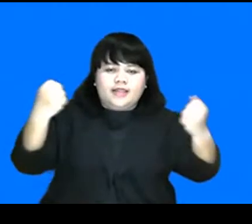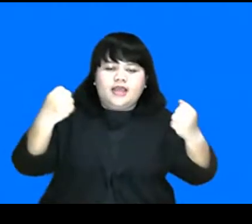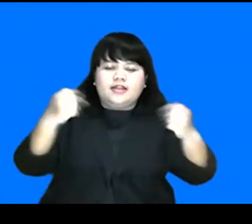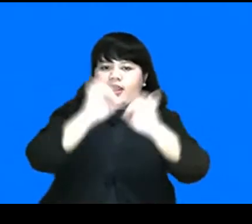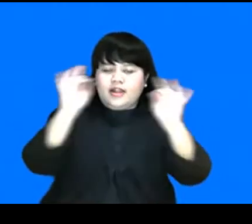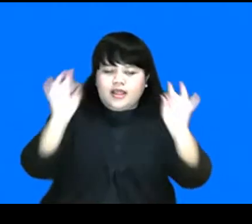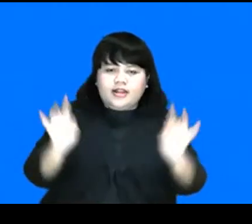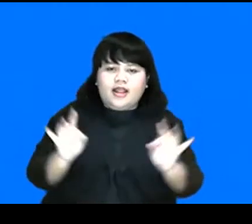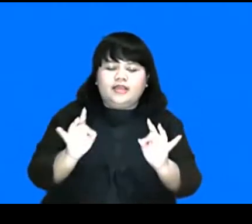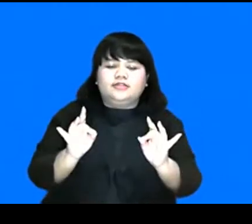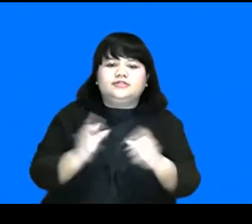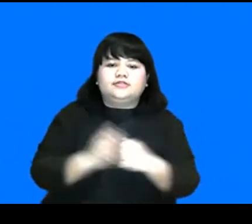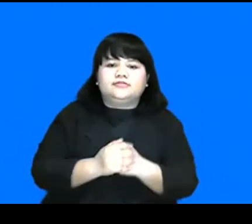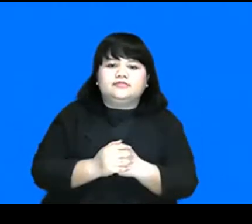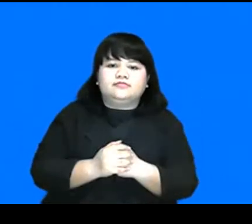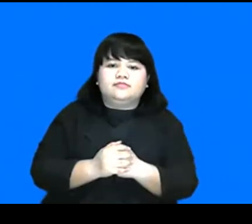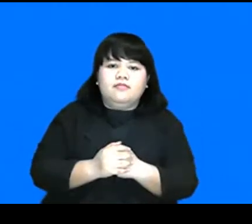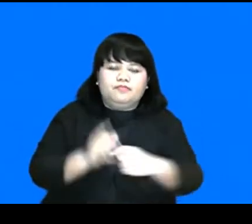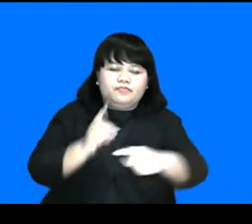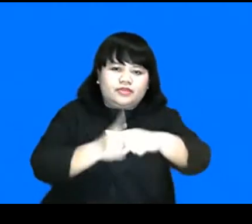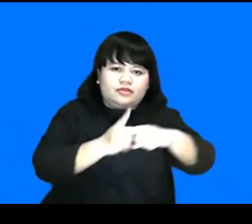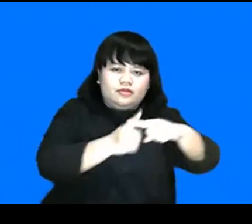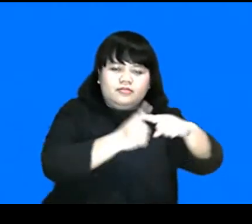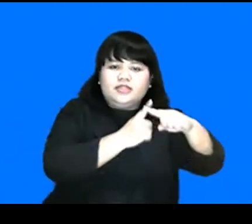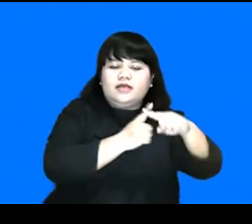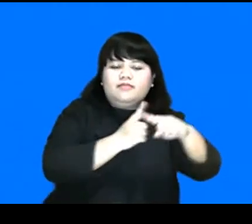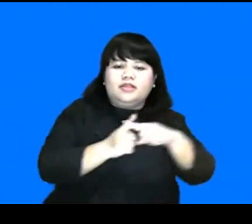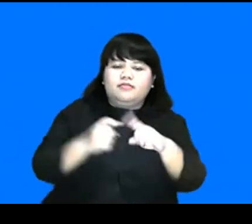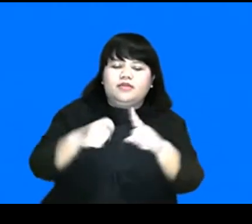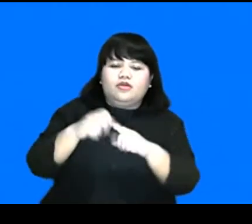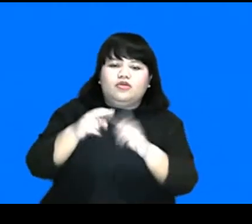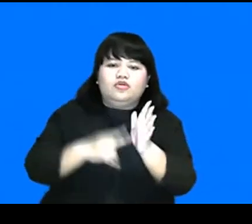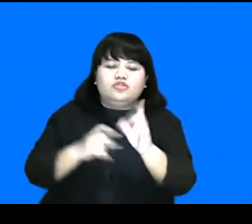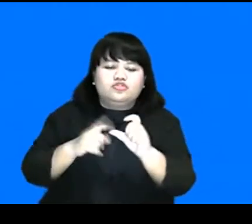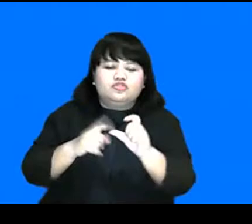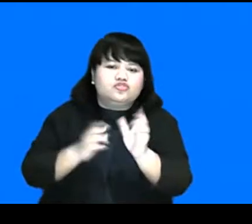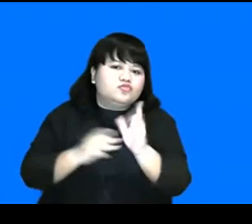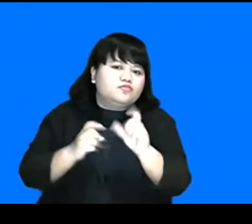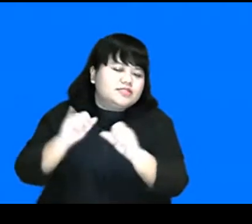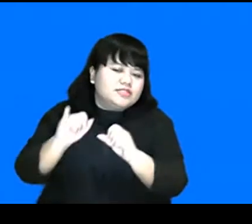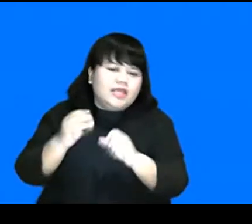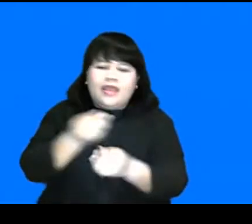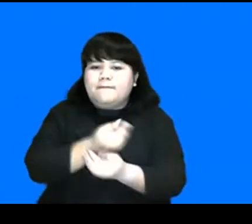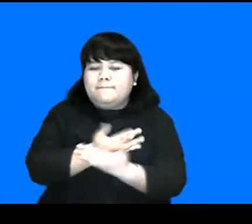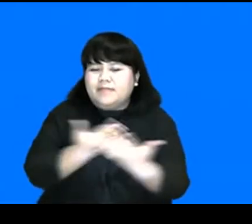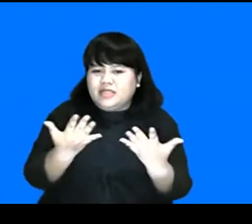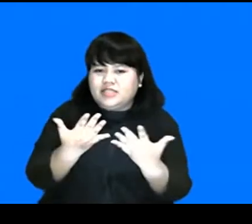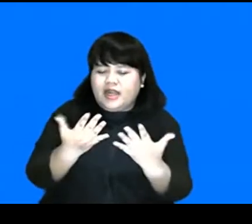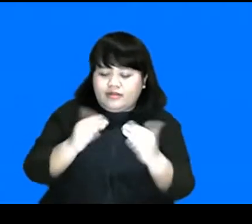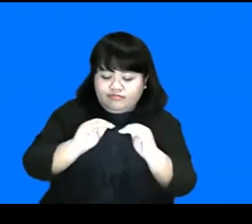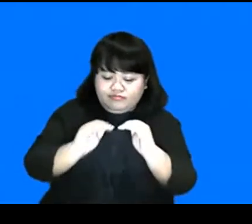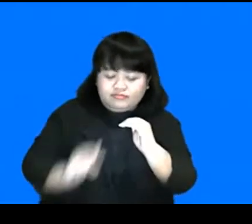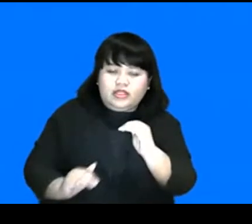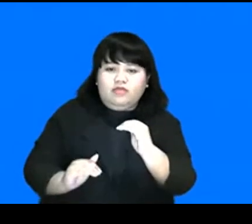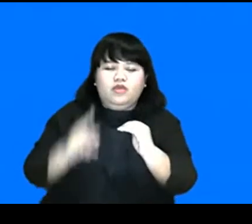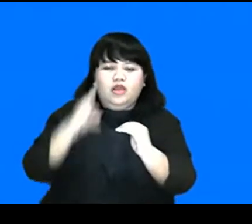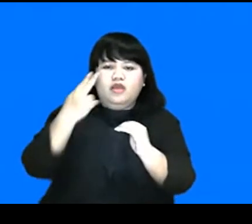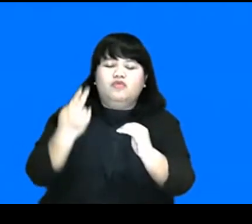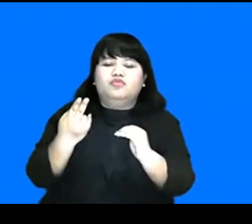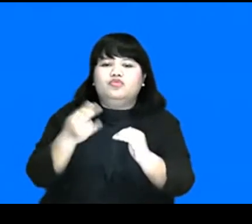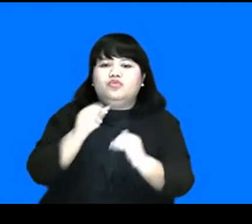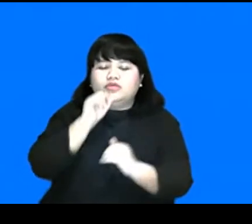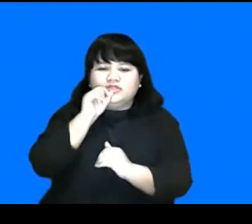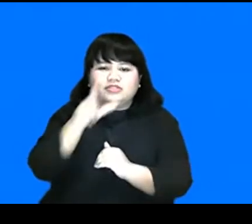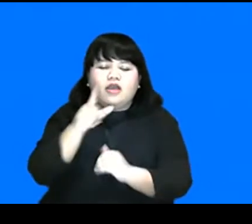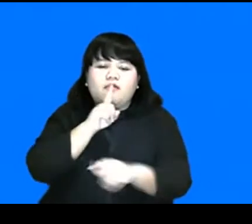the consumption of the bottom populations. Mm-hmm. So simply answer your questions. That's the simple logic